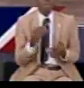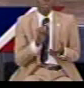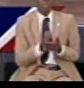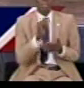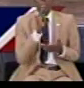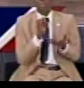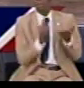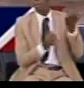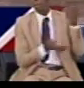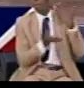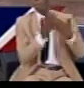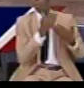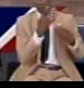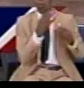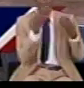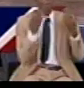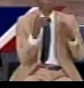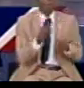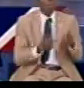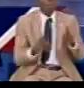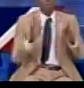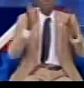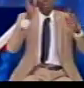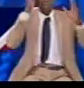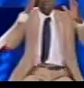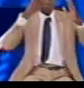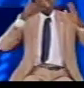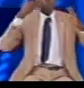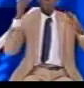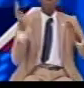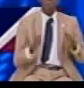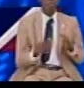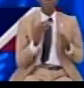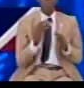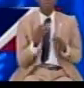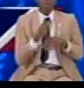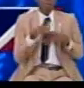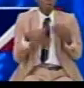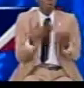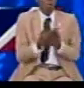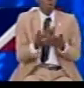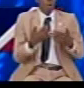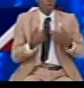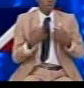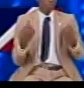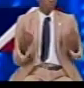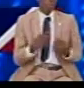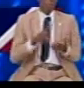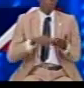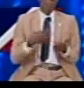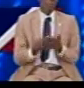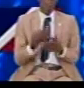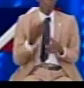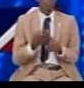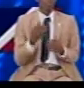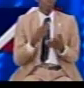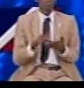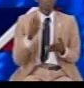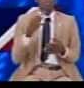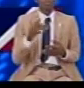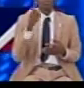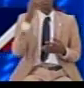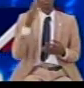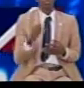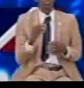past of many people, bad, terrible. All have sinned and come short of the glory of God. Look at verse